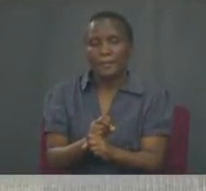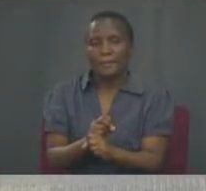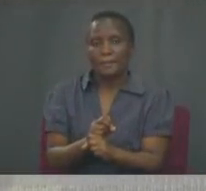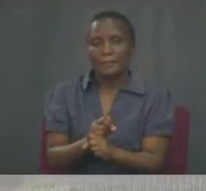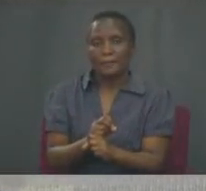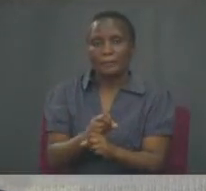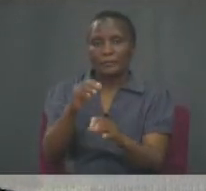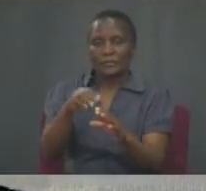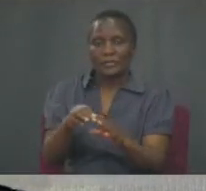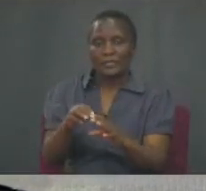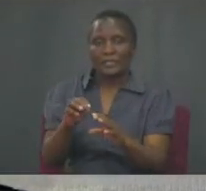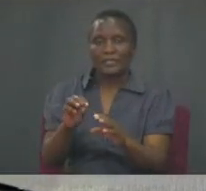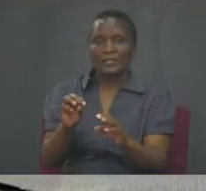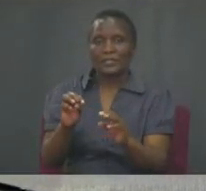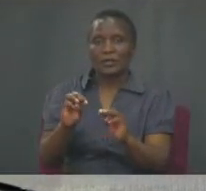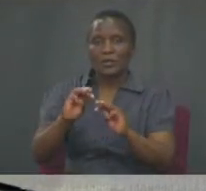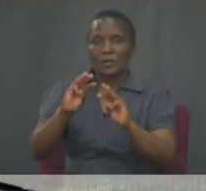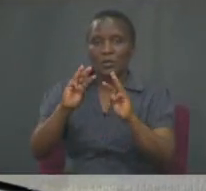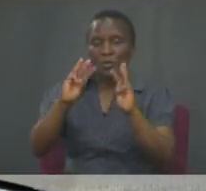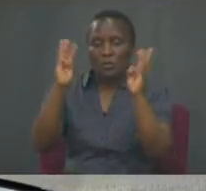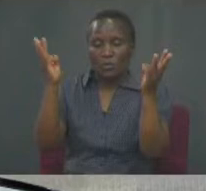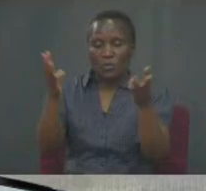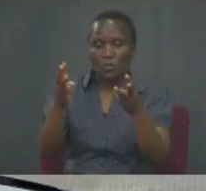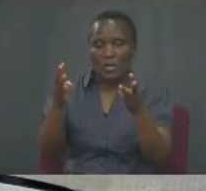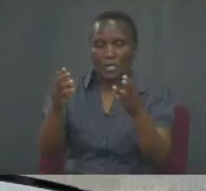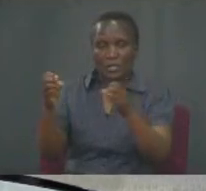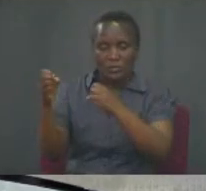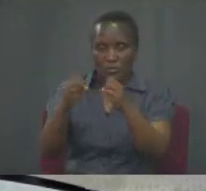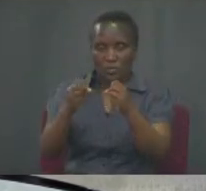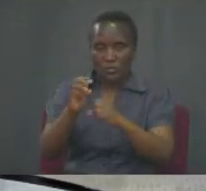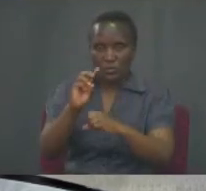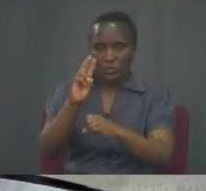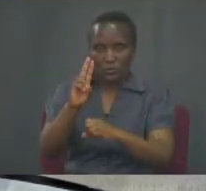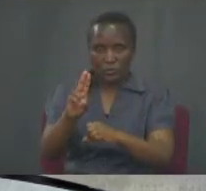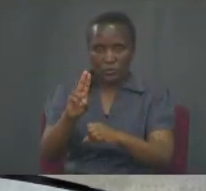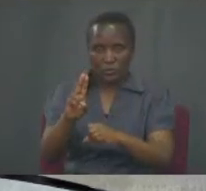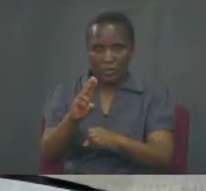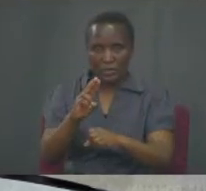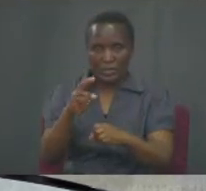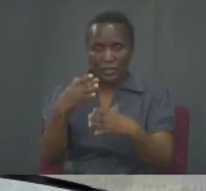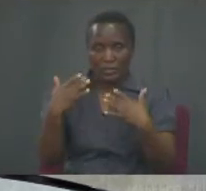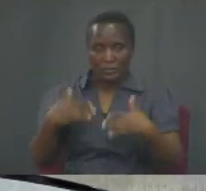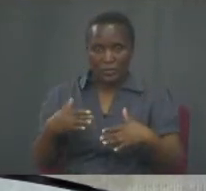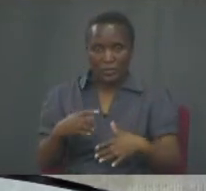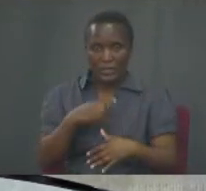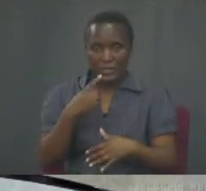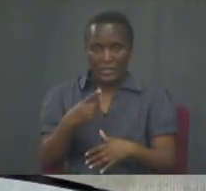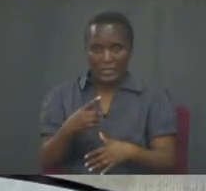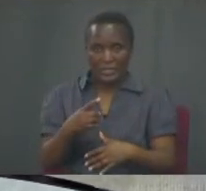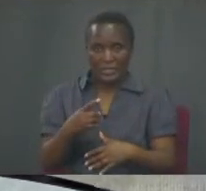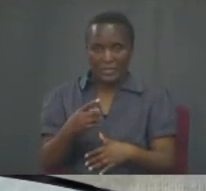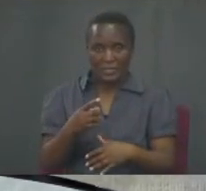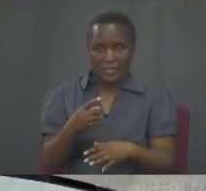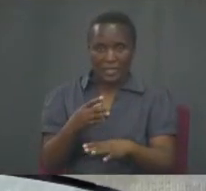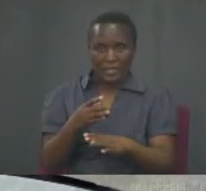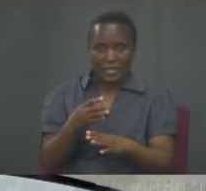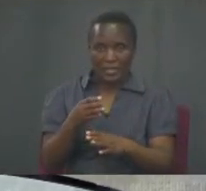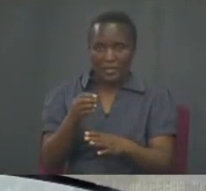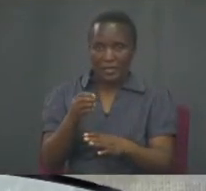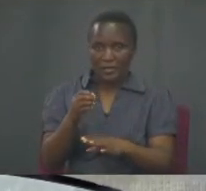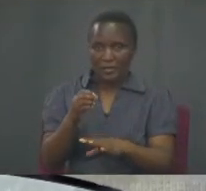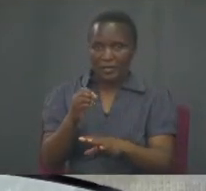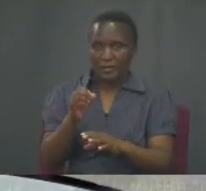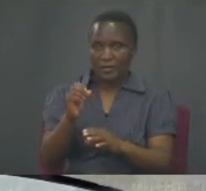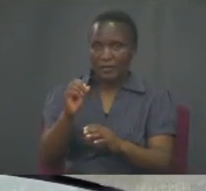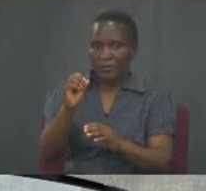II, a war was fought somewhere around that place. And they said, a quarter an hour of rain, serious rain,